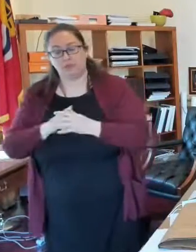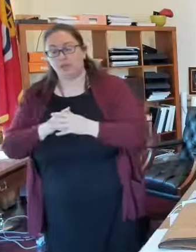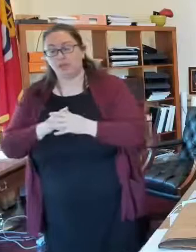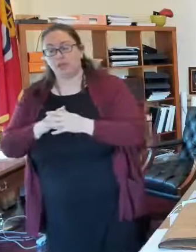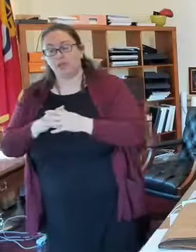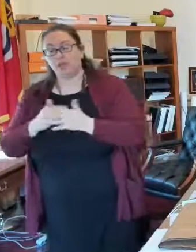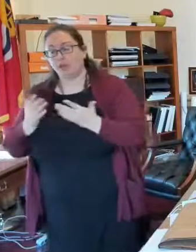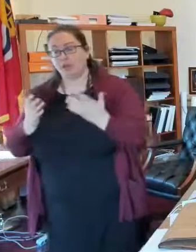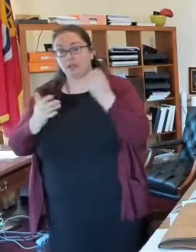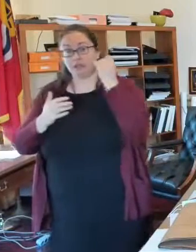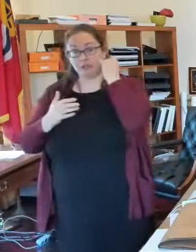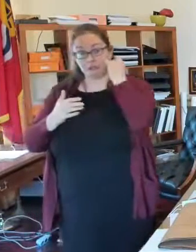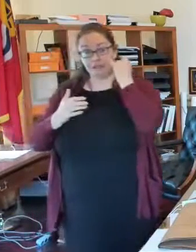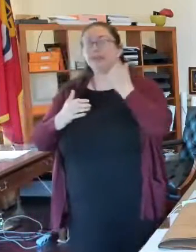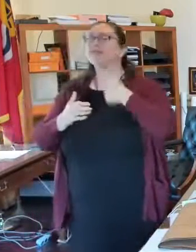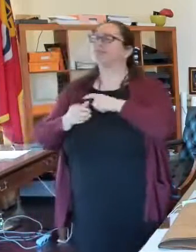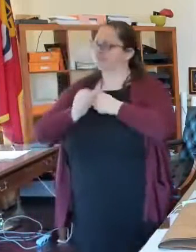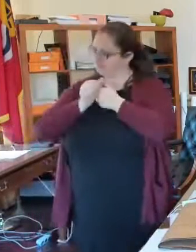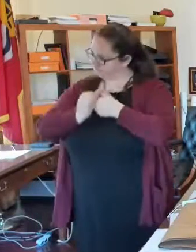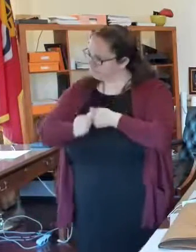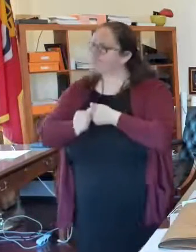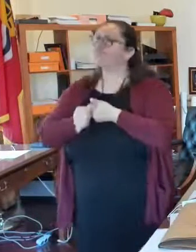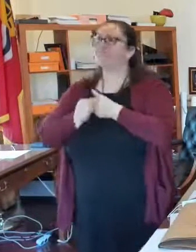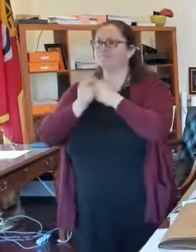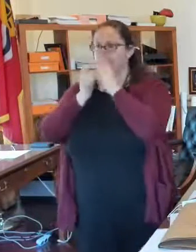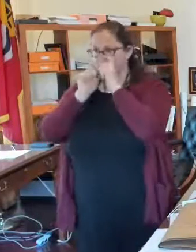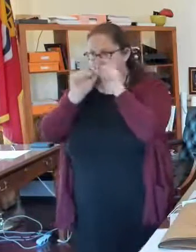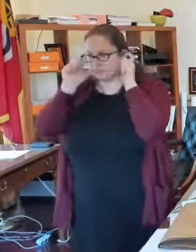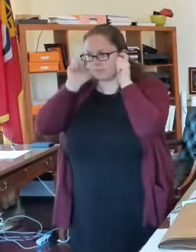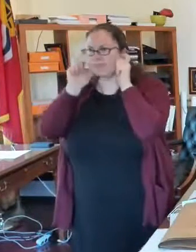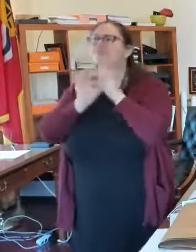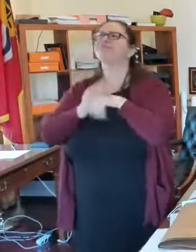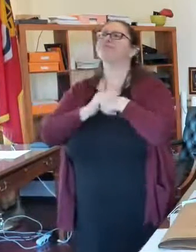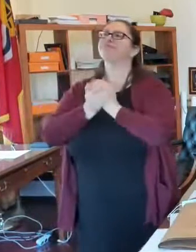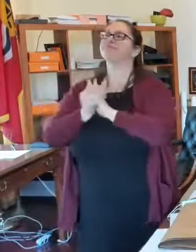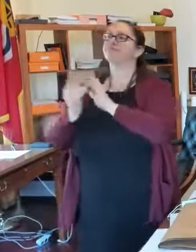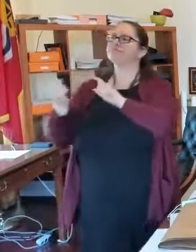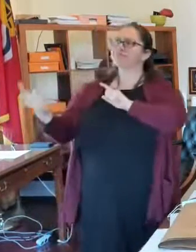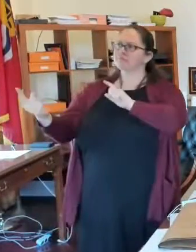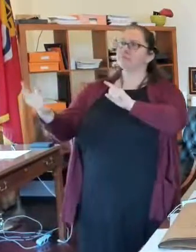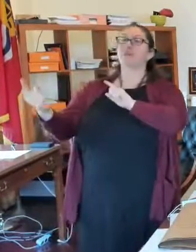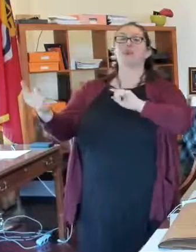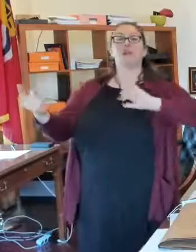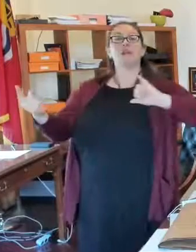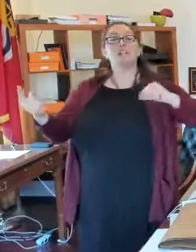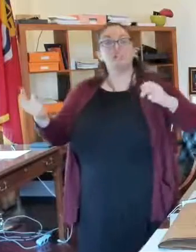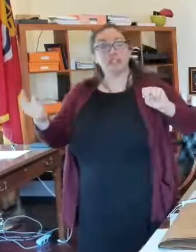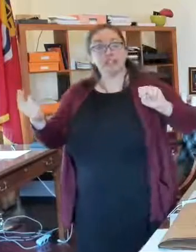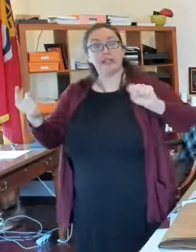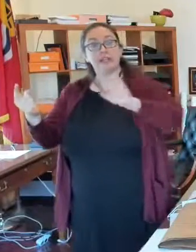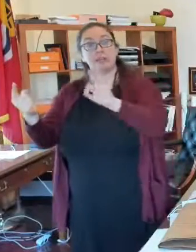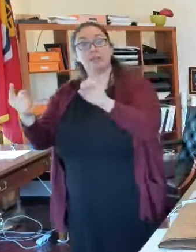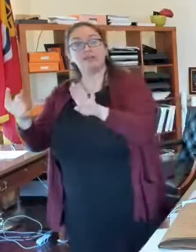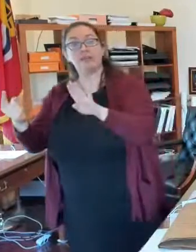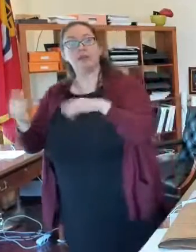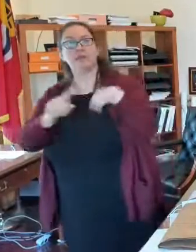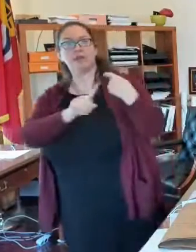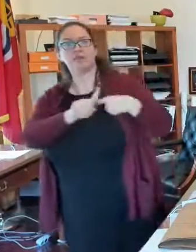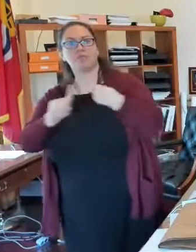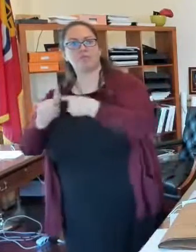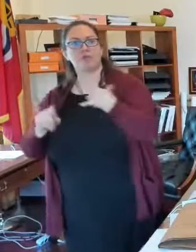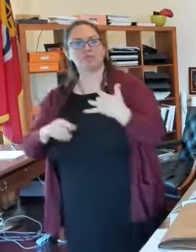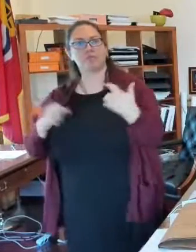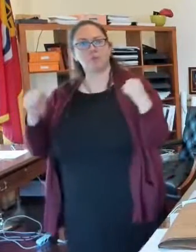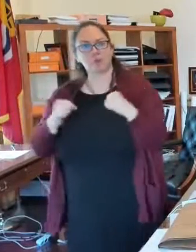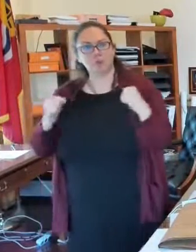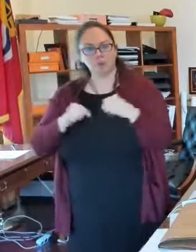And if we can do that, and we've got January and February, which generally are going to be cold and keep us